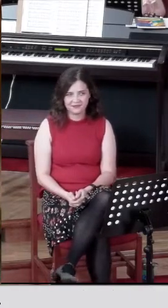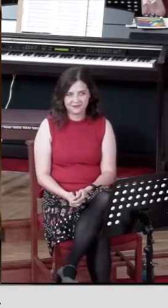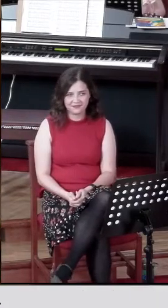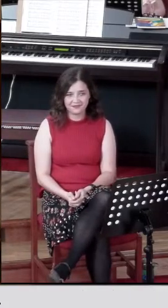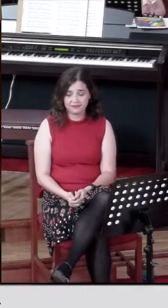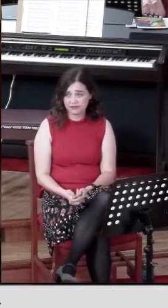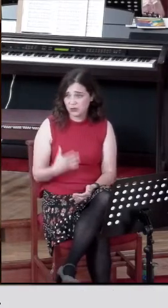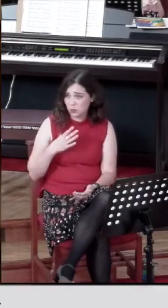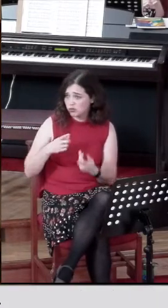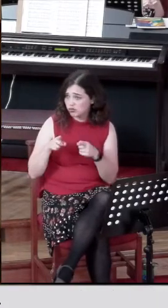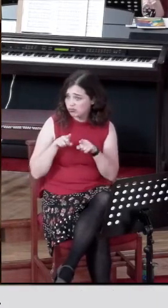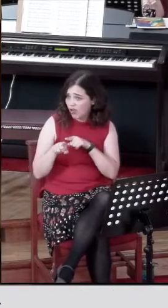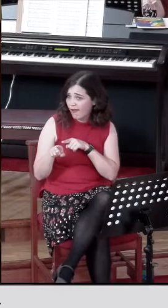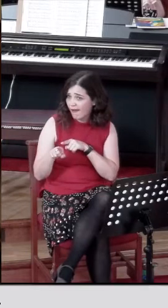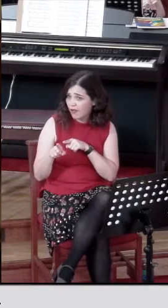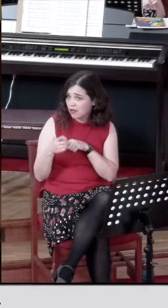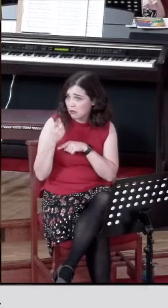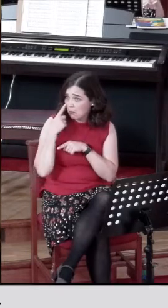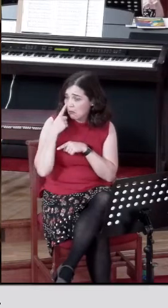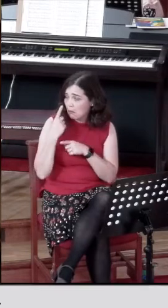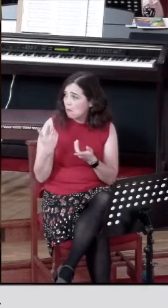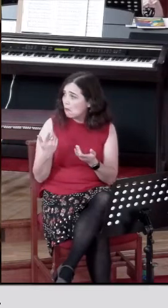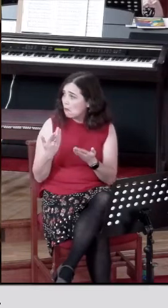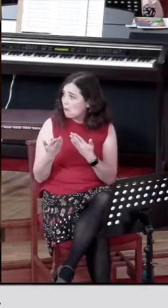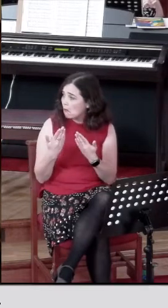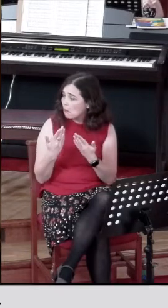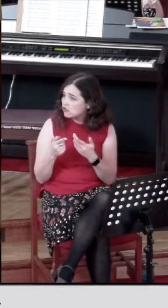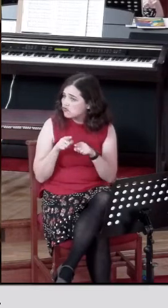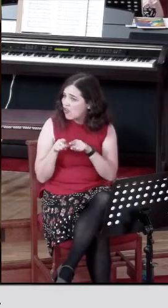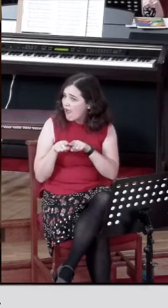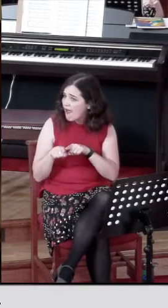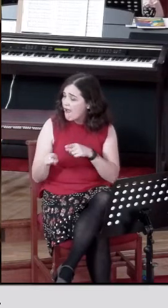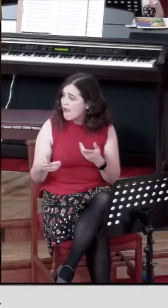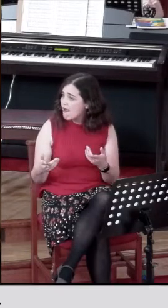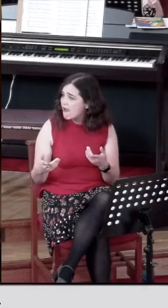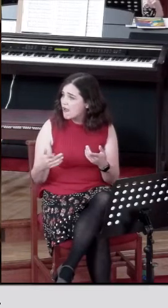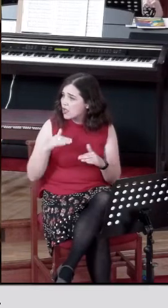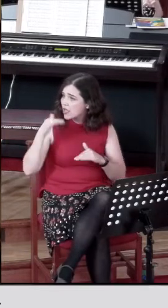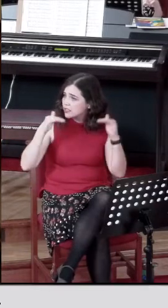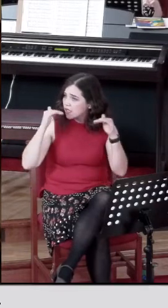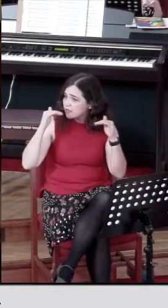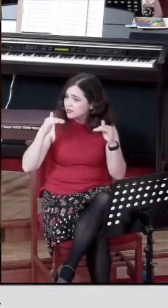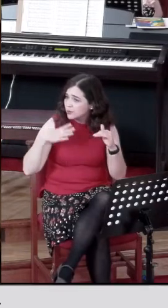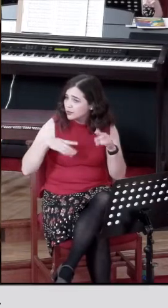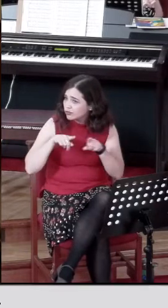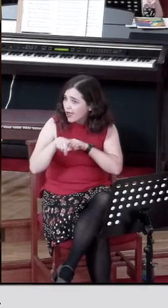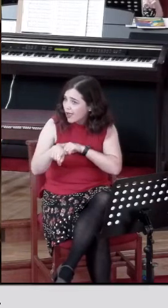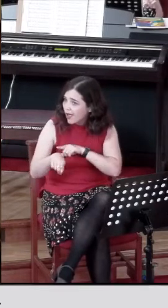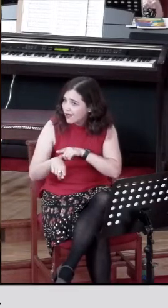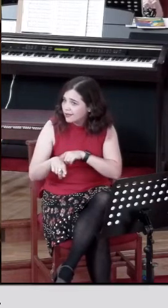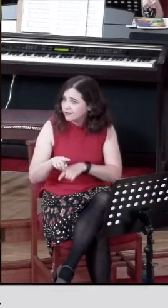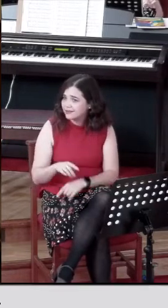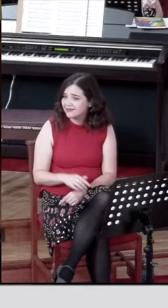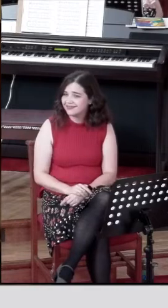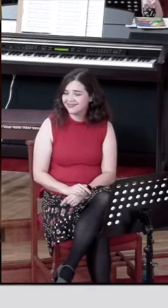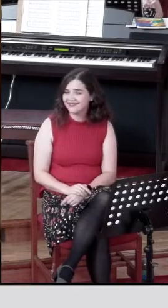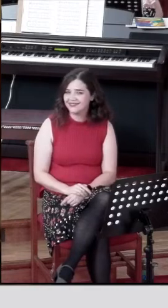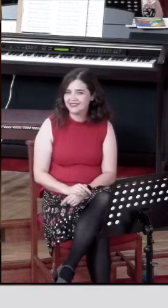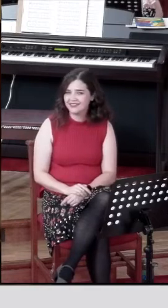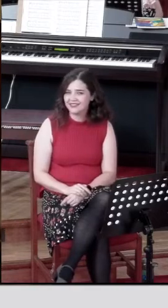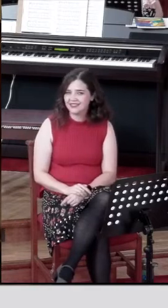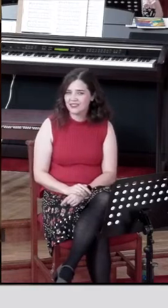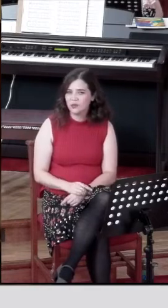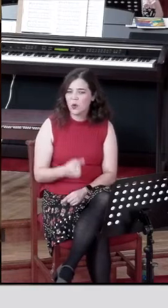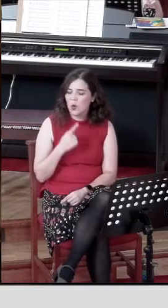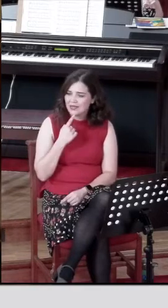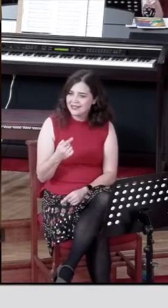Does anybody else want to have a go? Any of the grown-ups want to have a go? No. Tell you what, let's